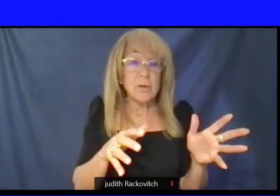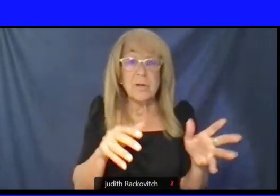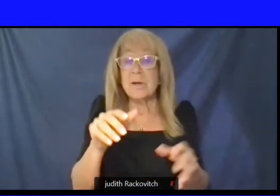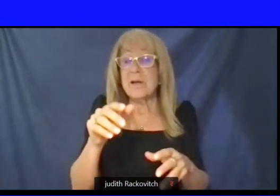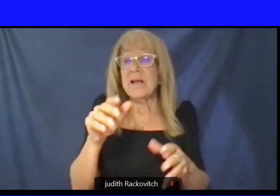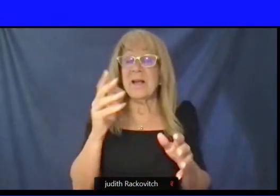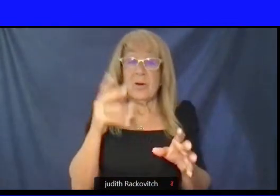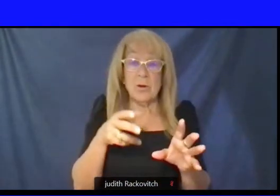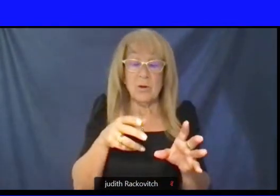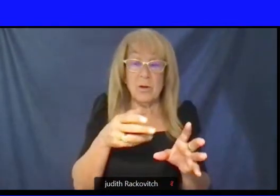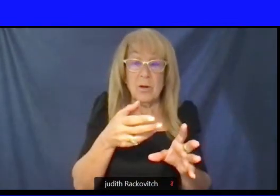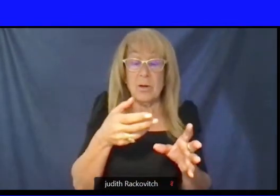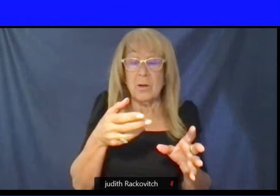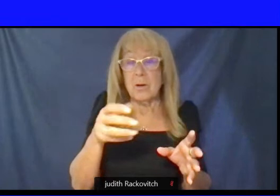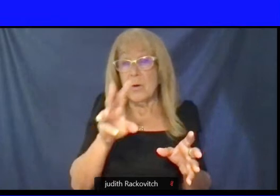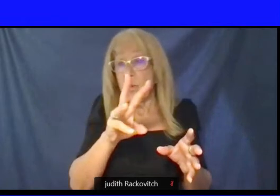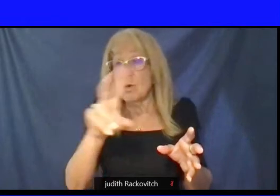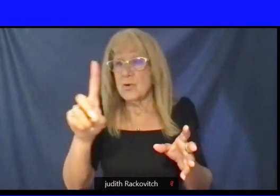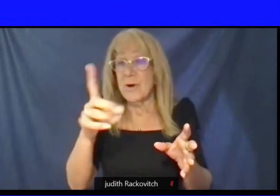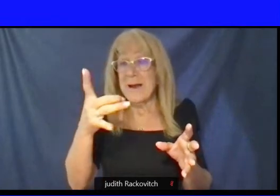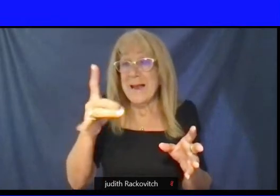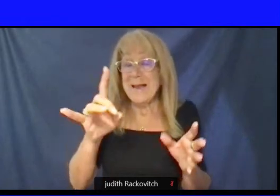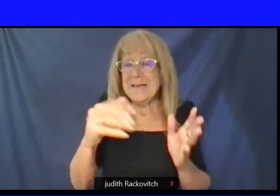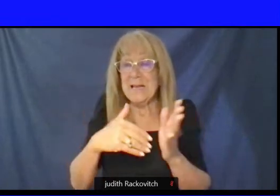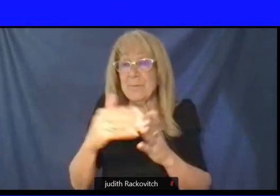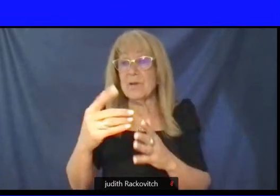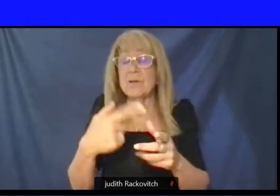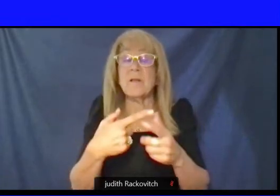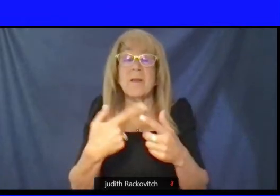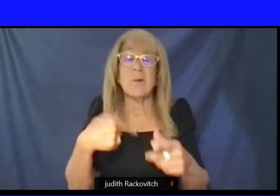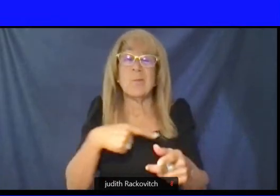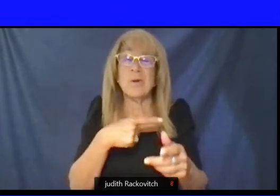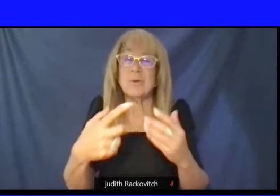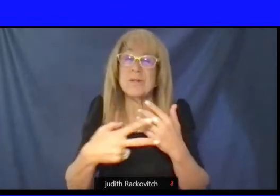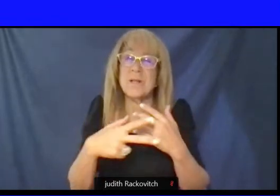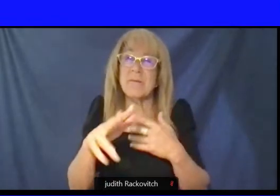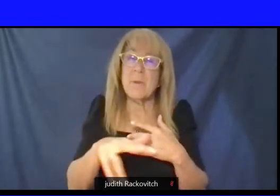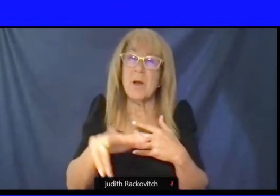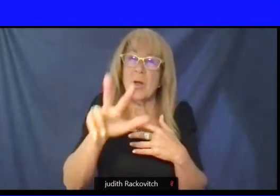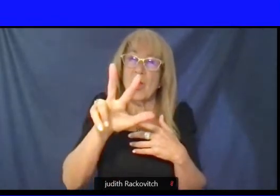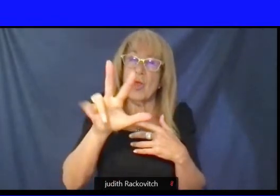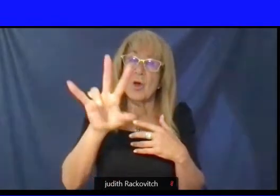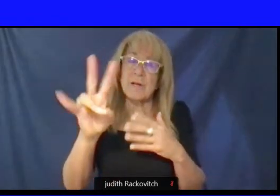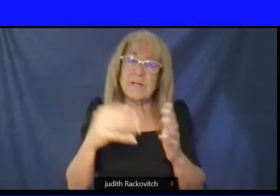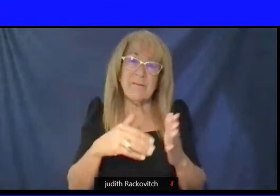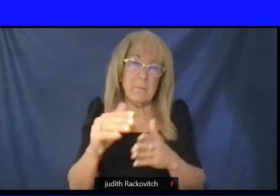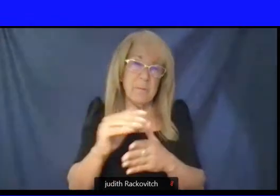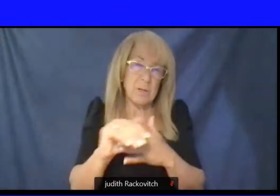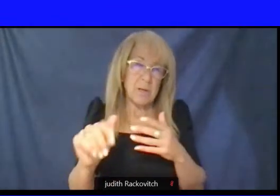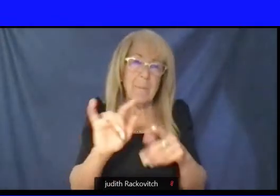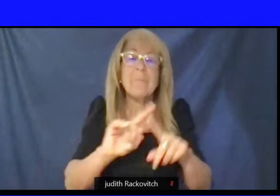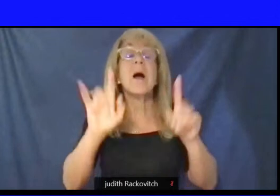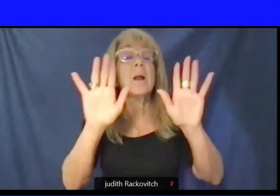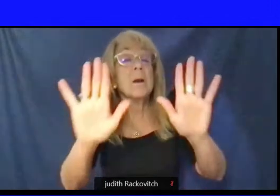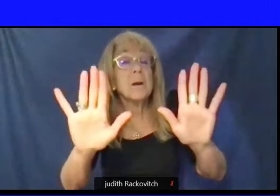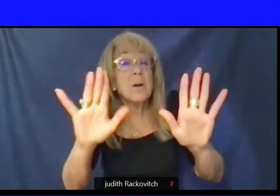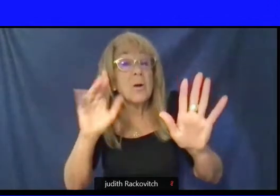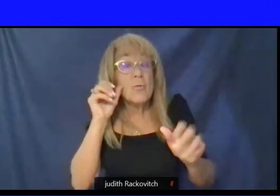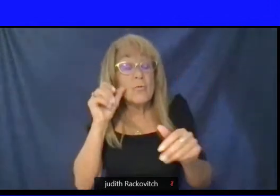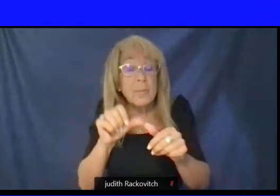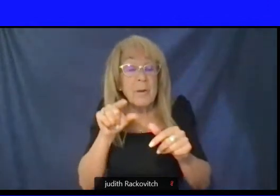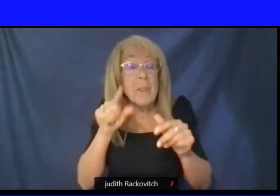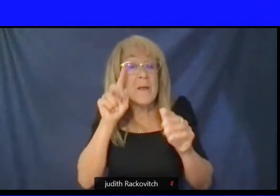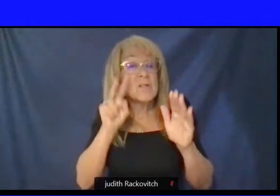the group that worked to put in place this array of services for healing